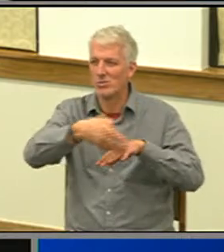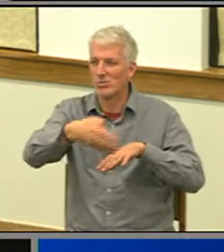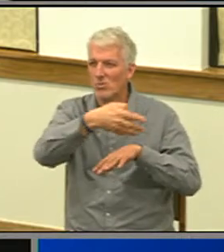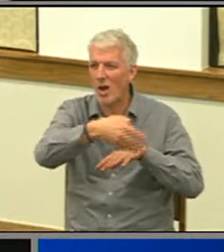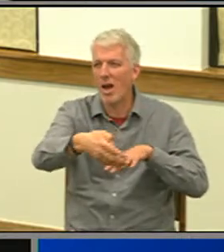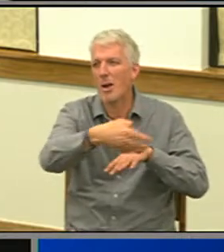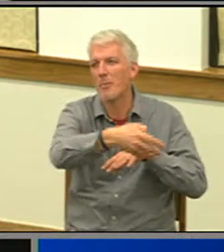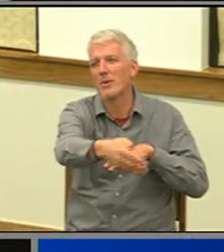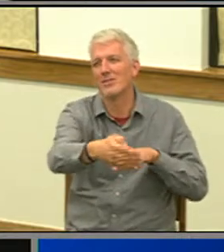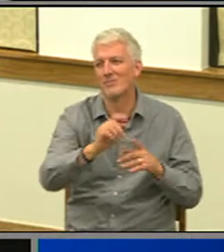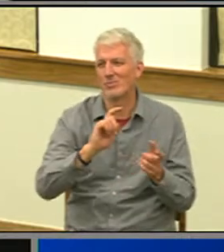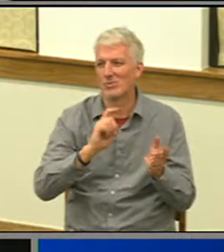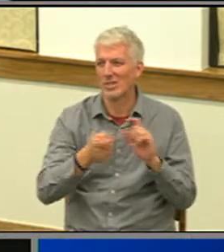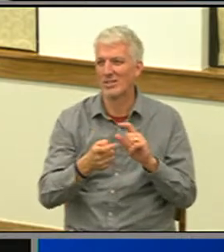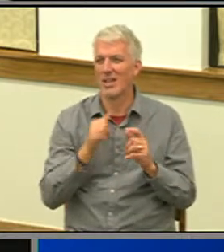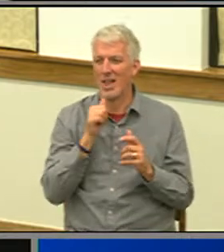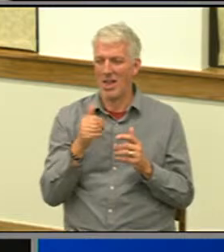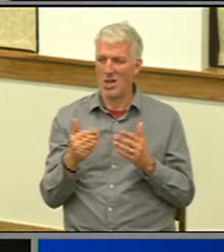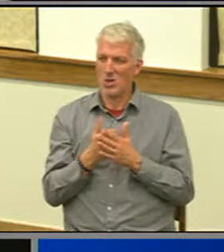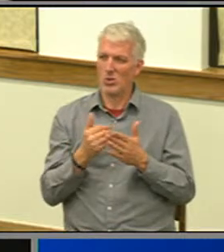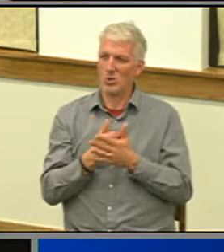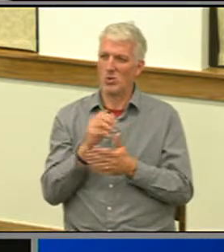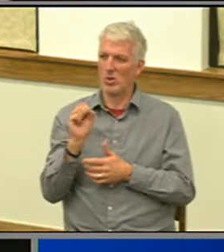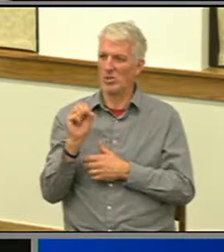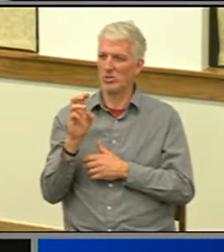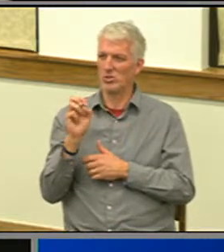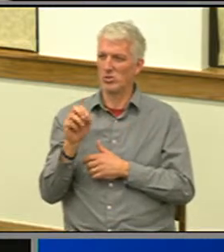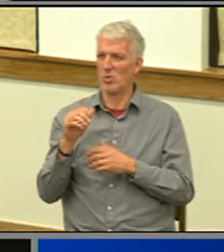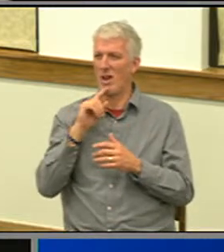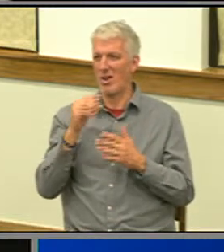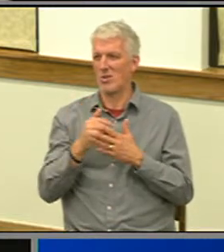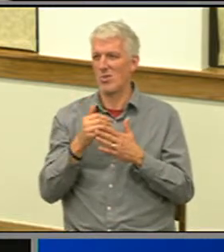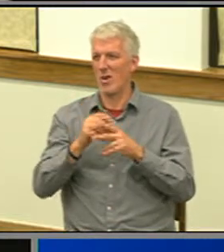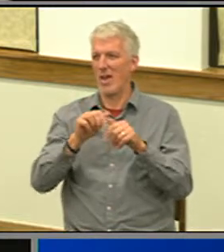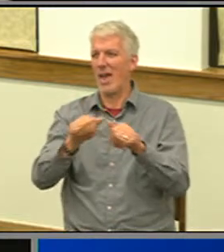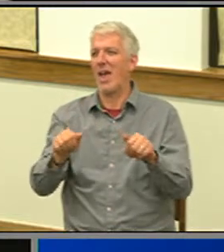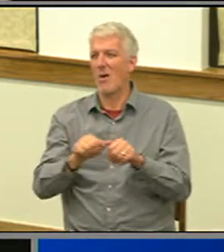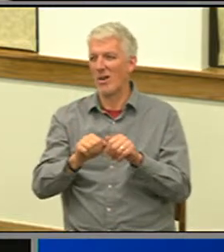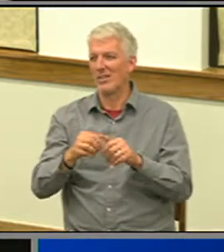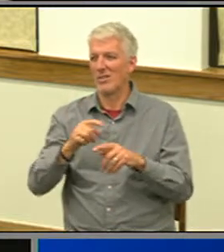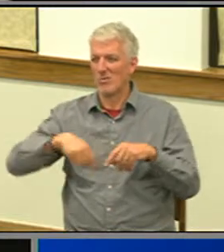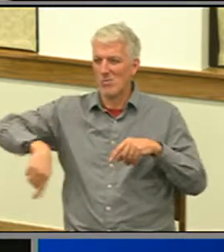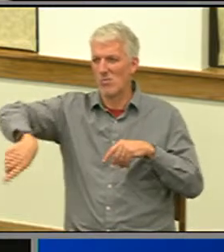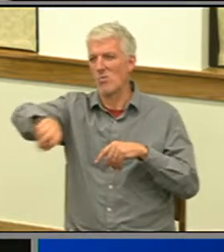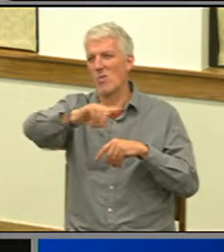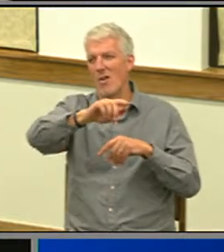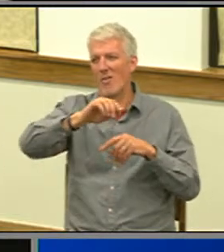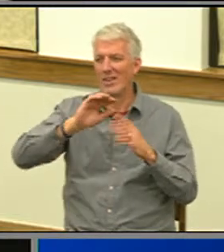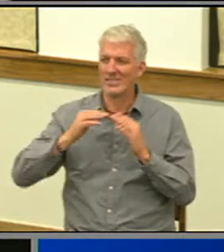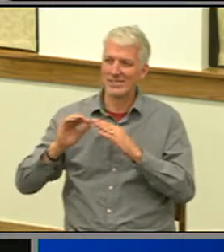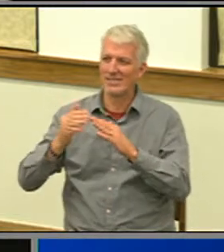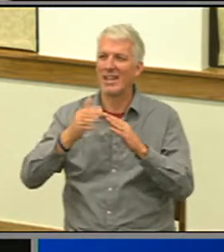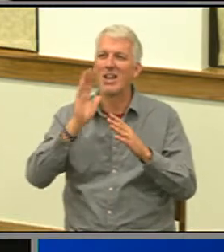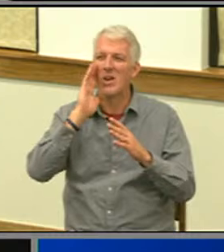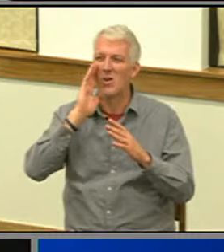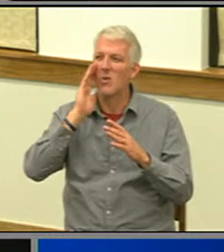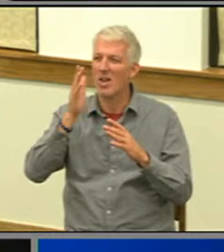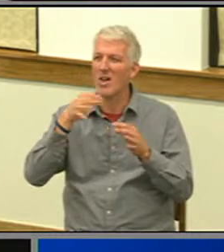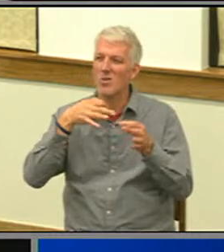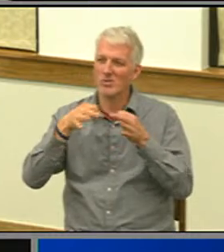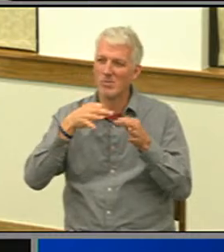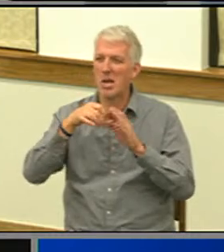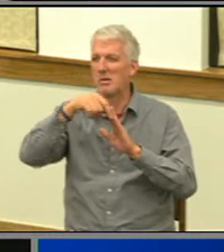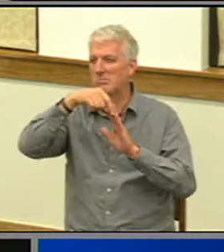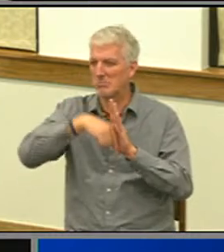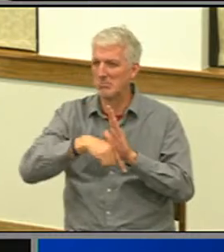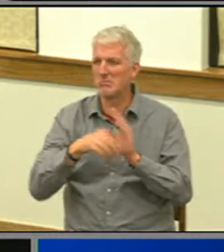striping, and sanitary sewer point repairs and lining at various locations throughout the city. We'll go over in more